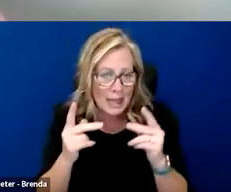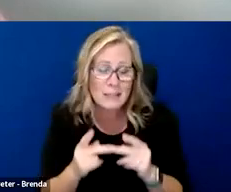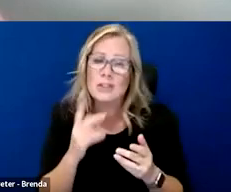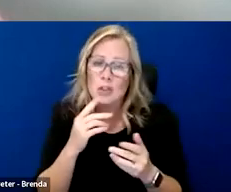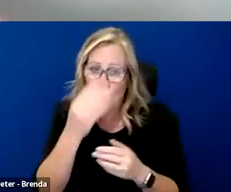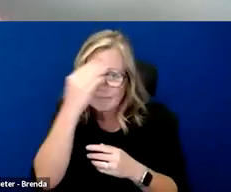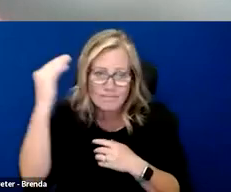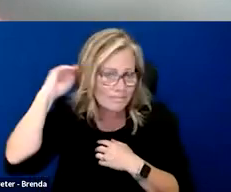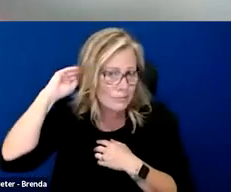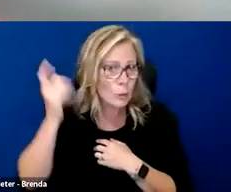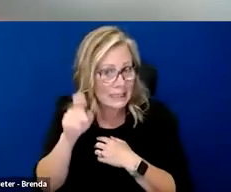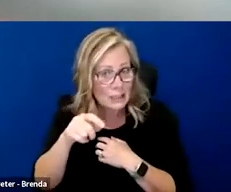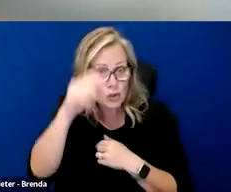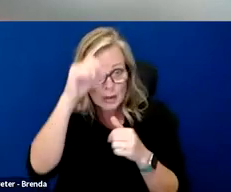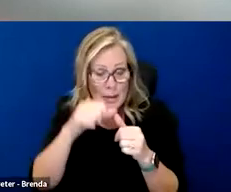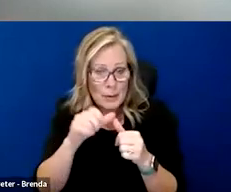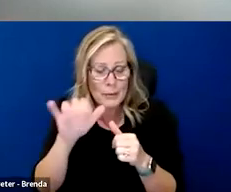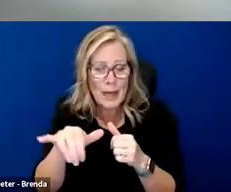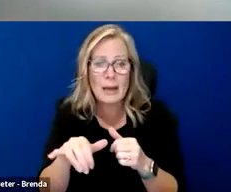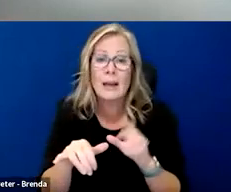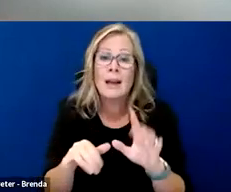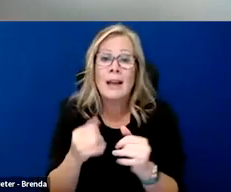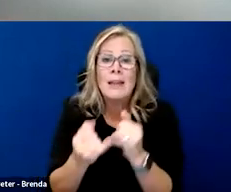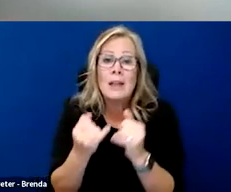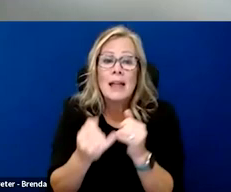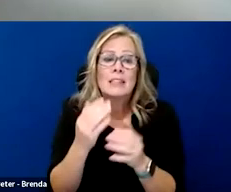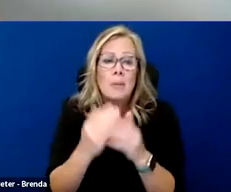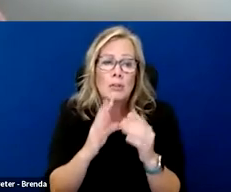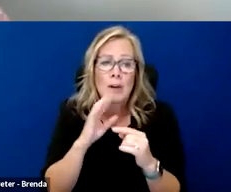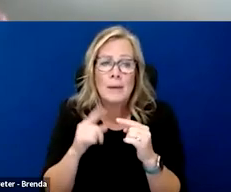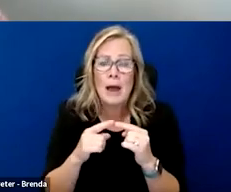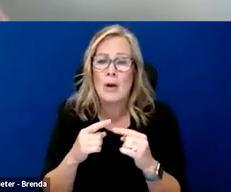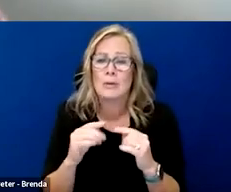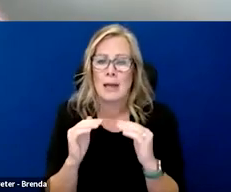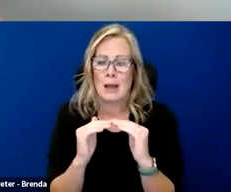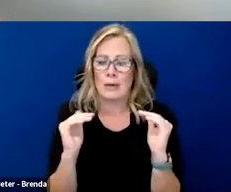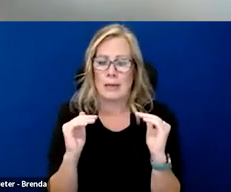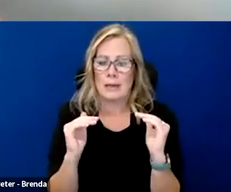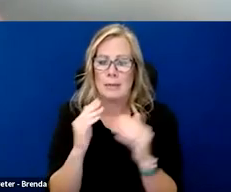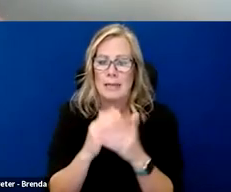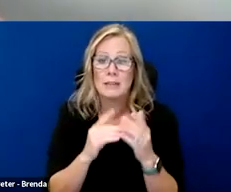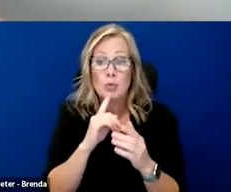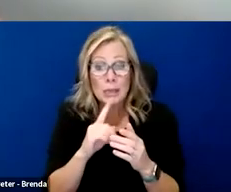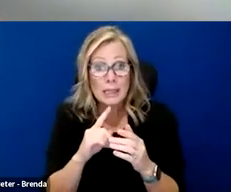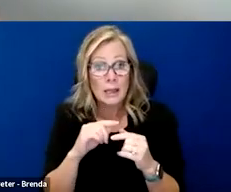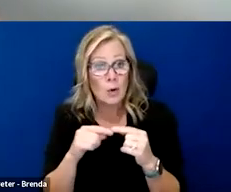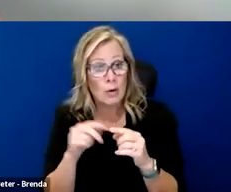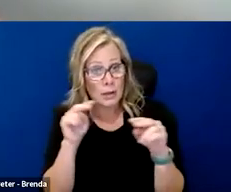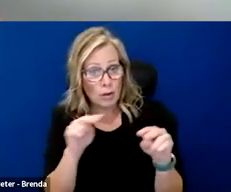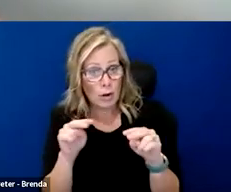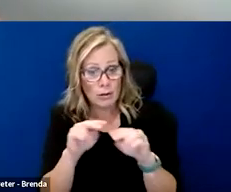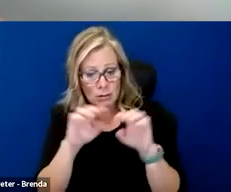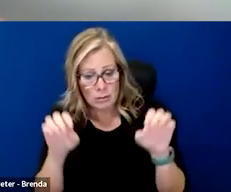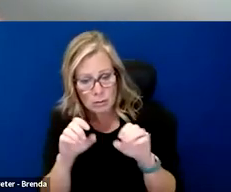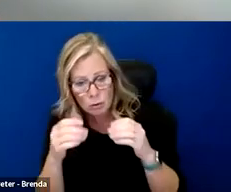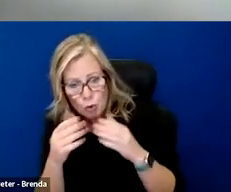then finally, as you mentioned, Carolyn, the really important health equity piece, we found that there were different impacts of the heat dome. When we look at data from our emergency rooms, from